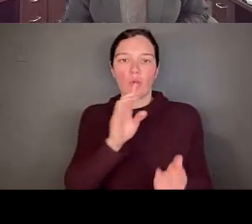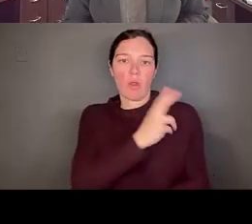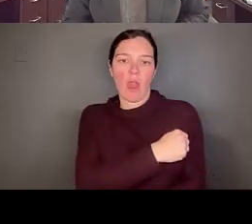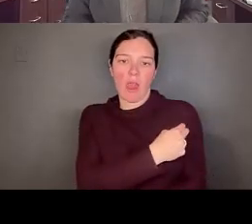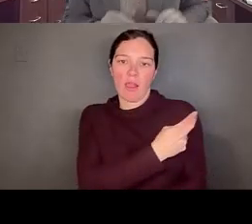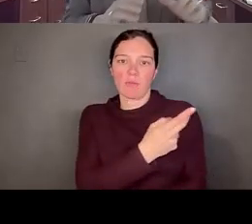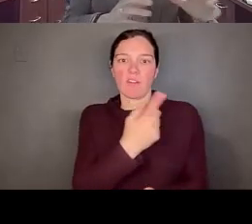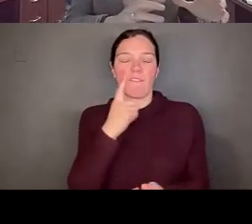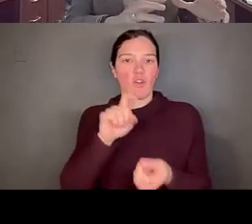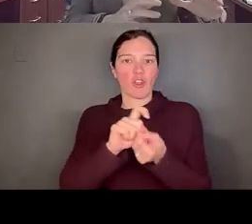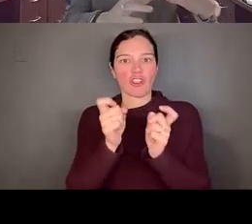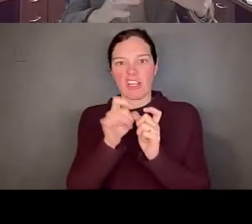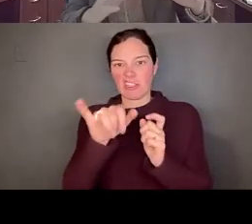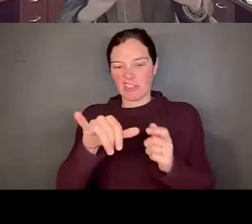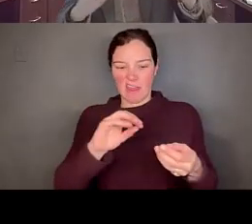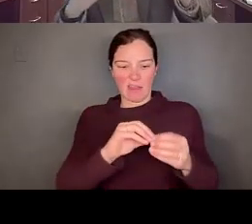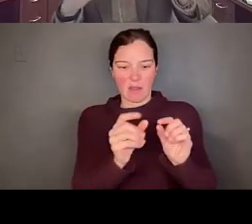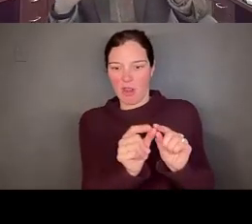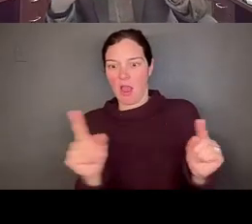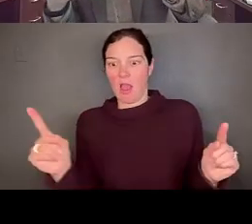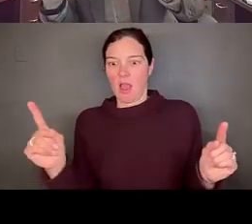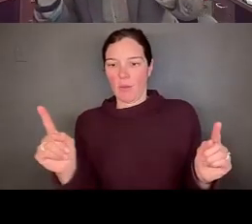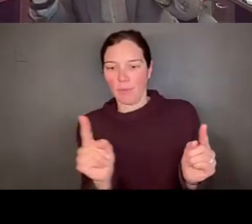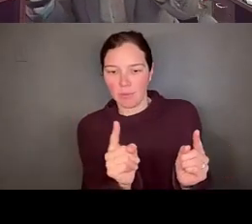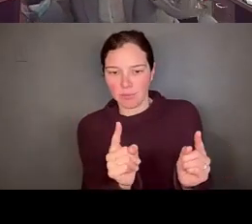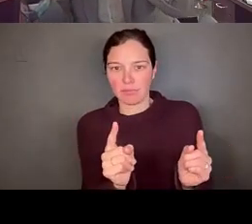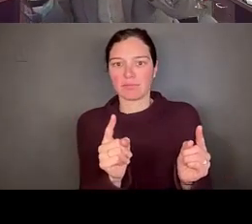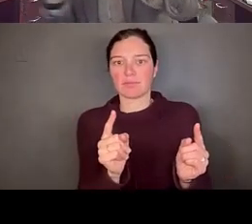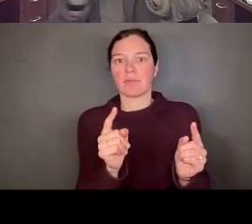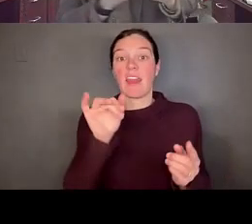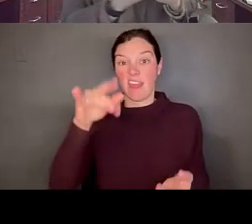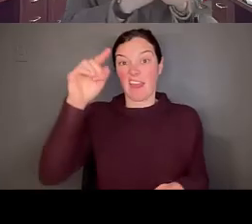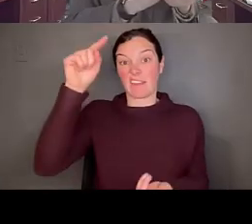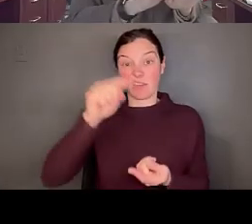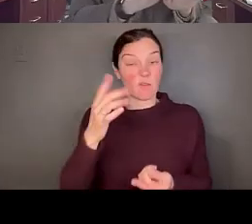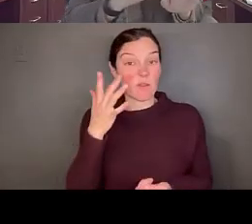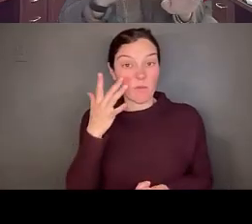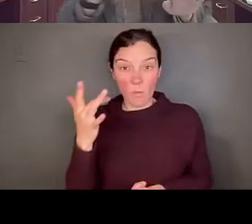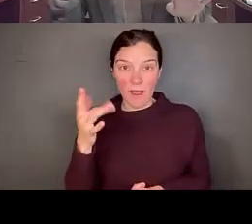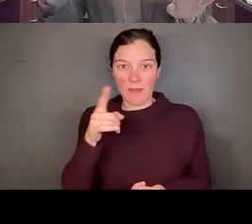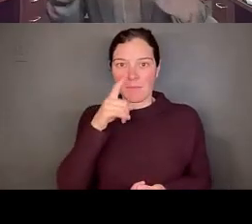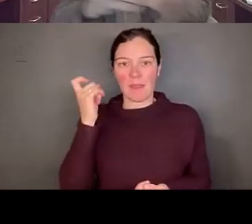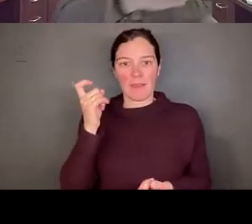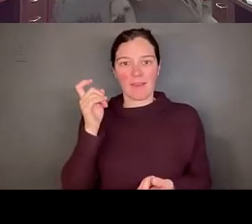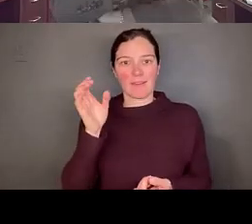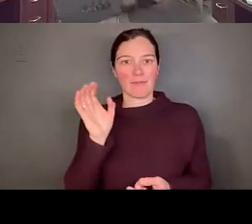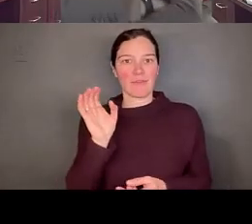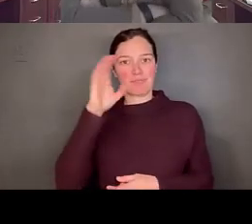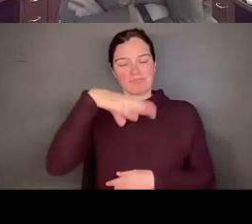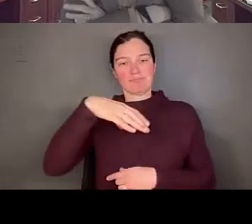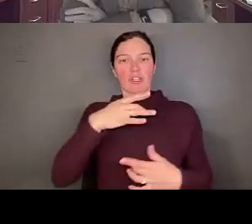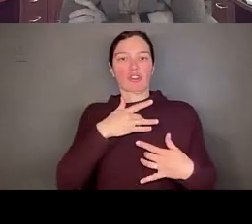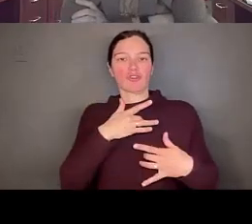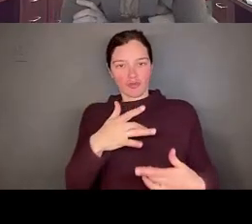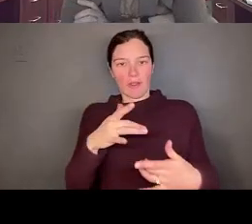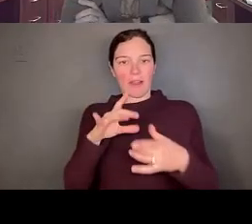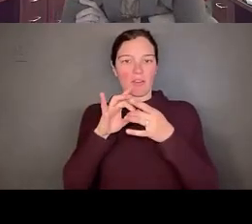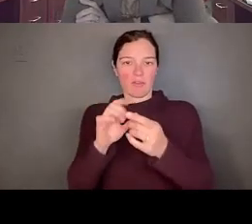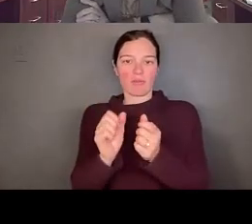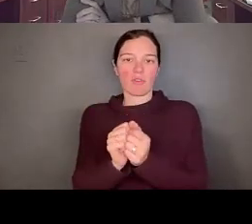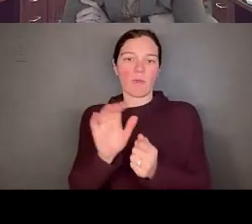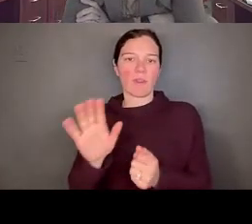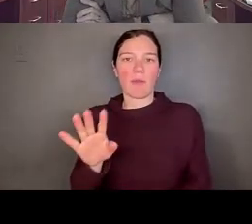different number there than it was before. We also want to recognize that that's coming down because of the unusual and outlier trends associated with